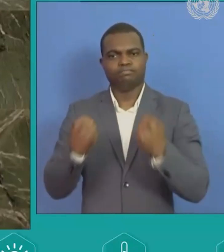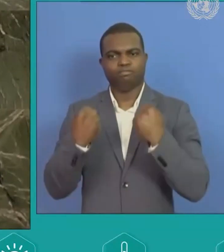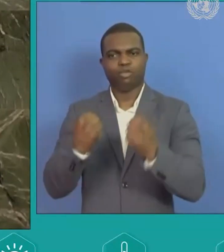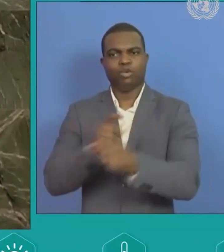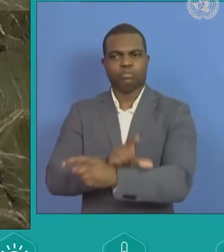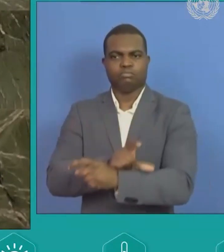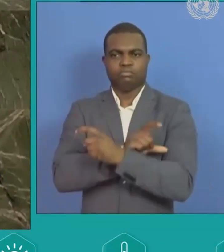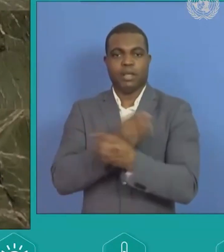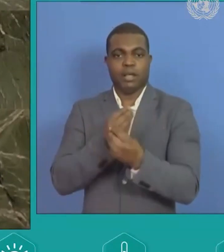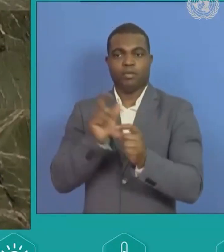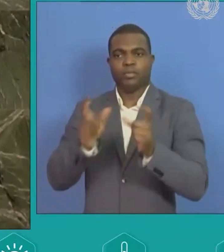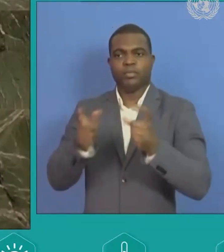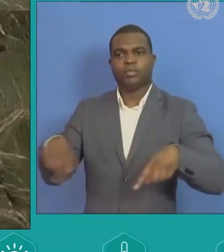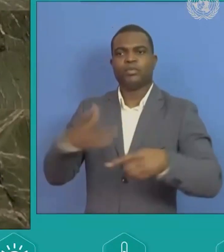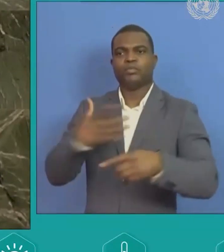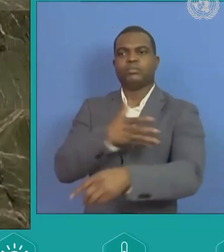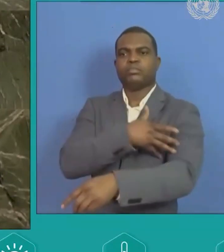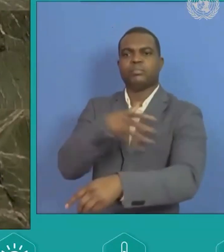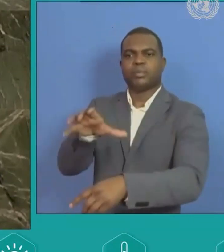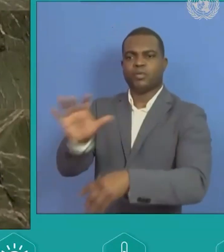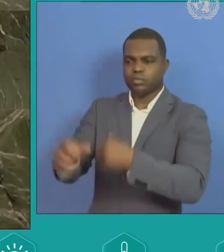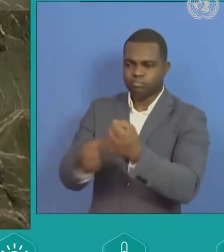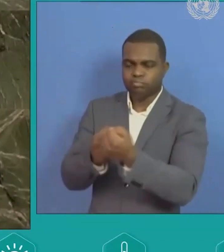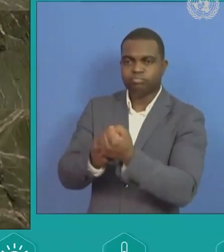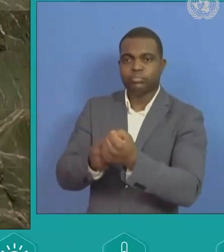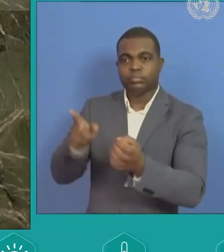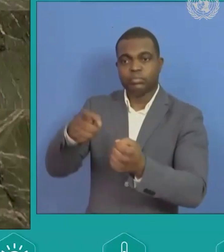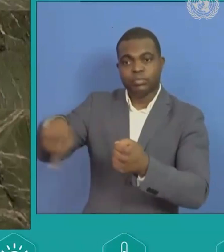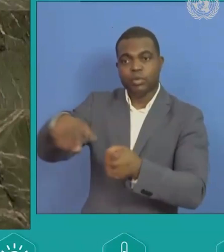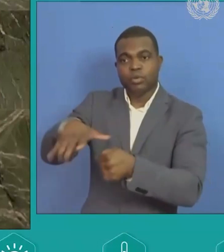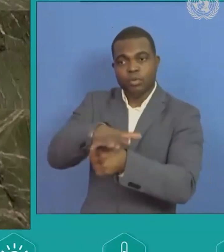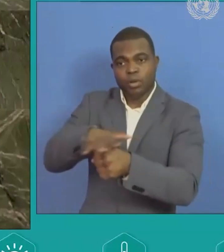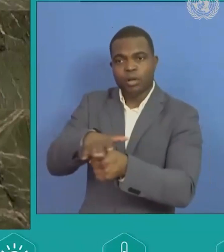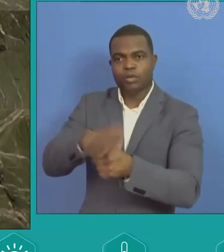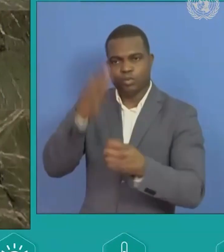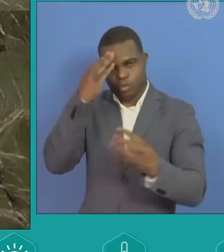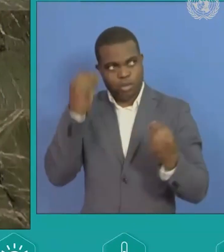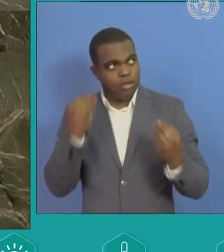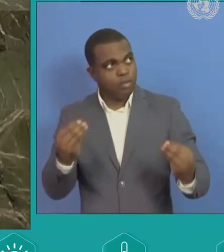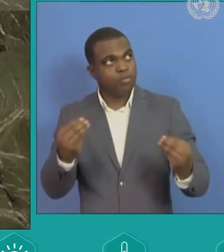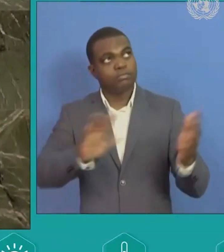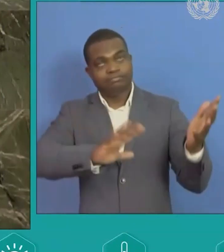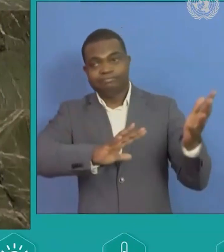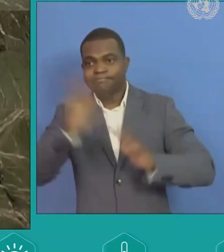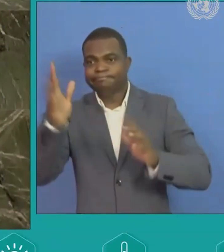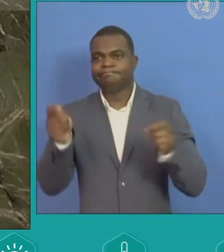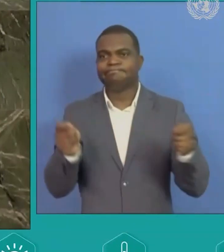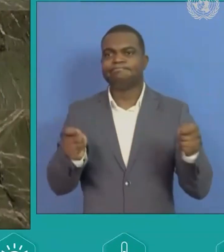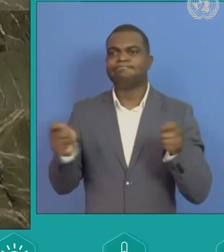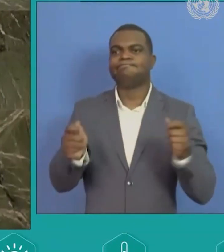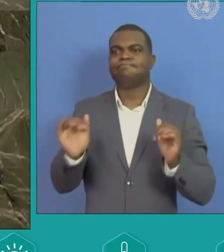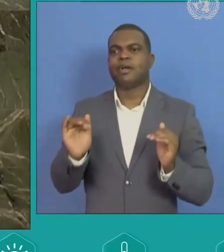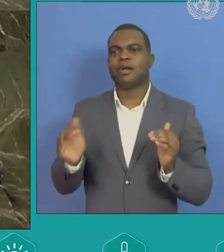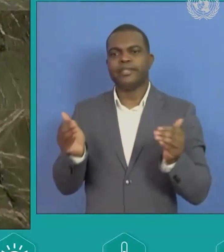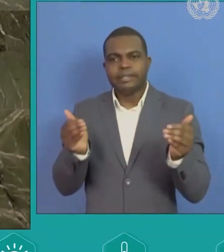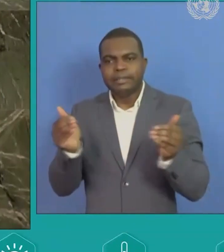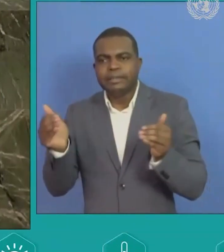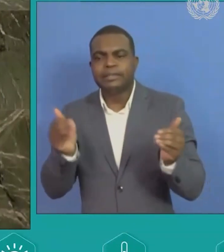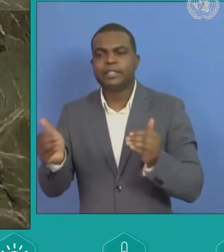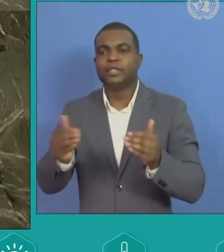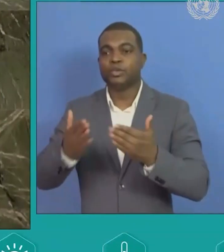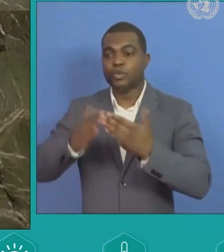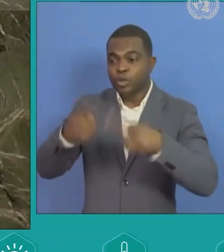vulnerable populations are supported. 6. Scaling up of disaster risk financing across the region is essential